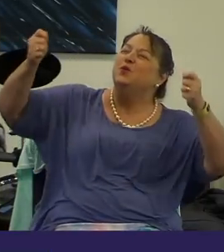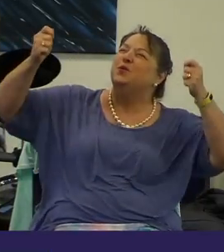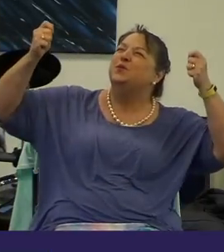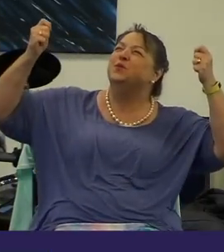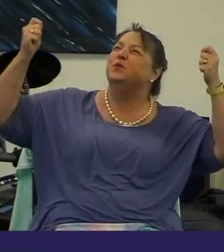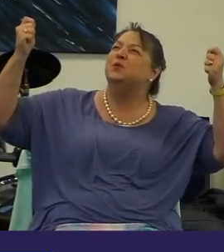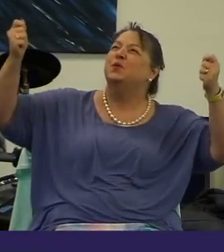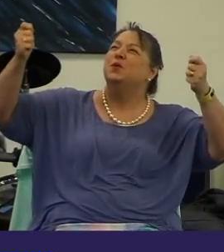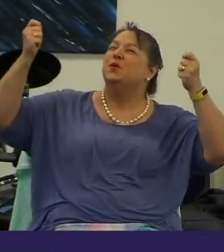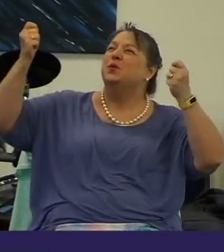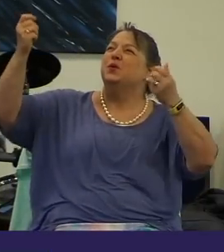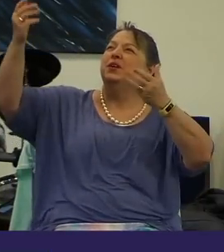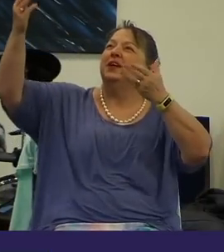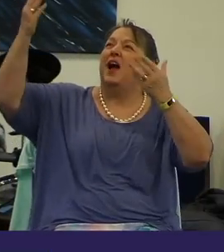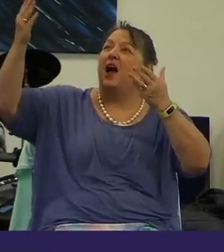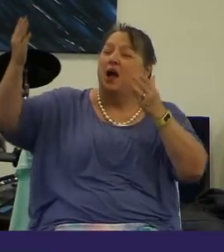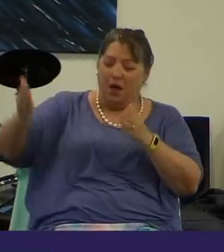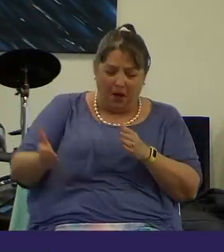Hallelujah.